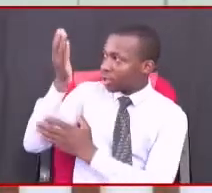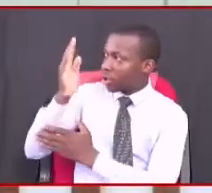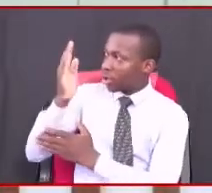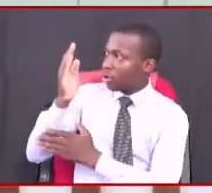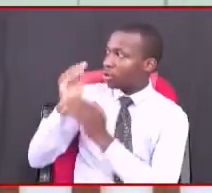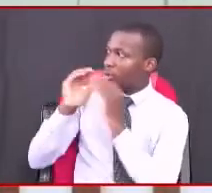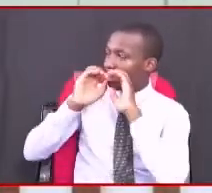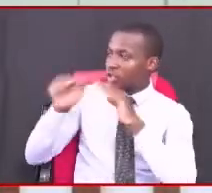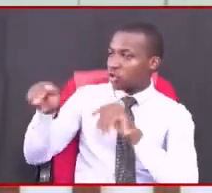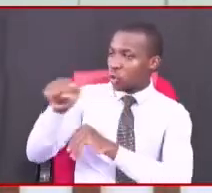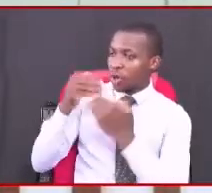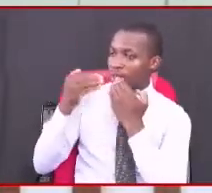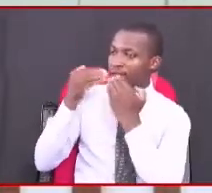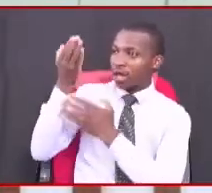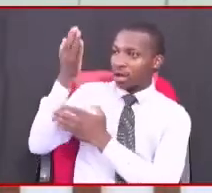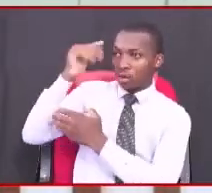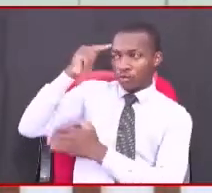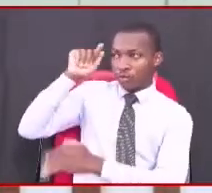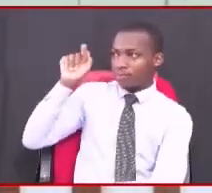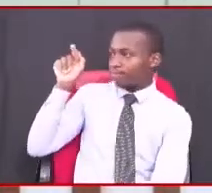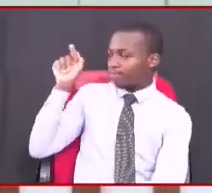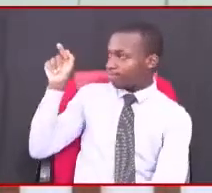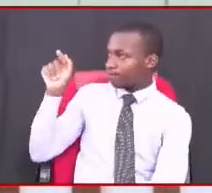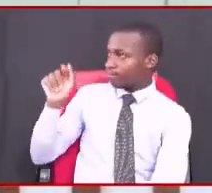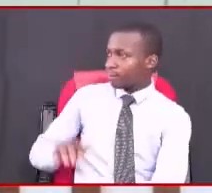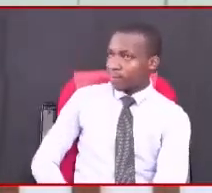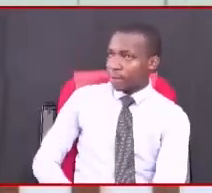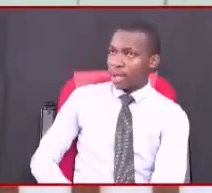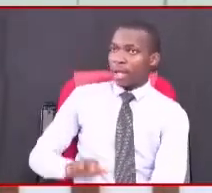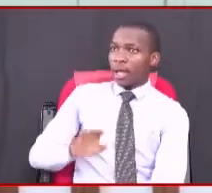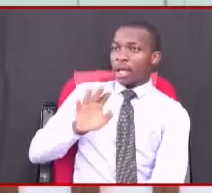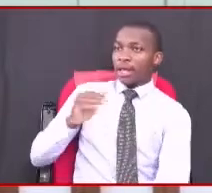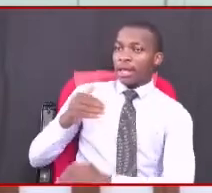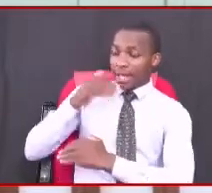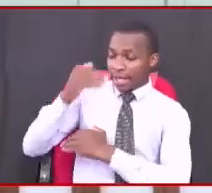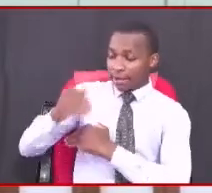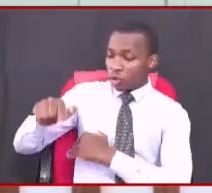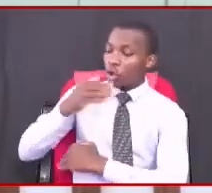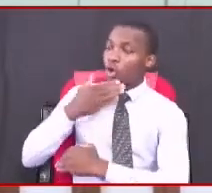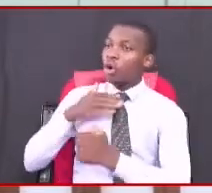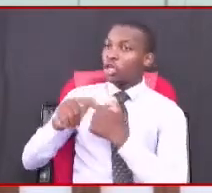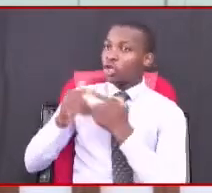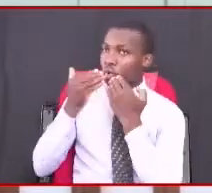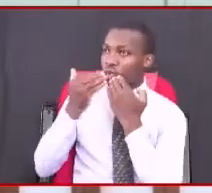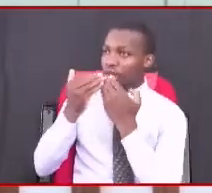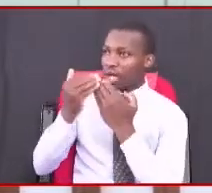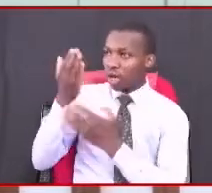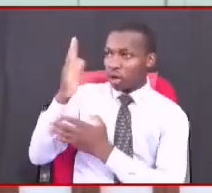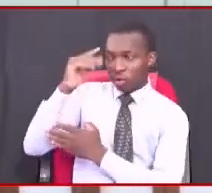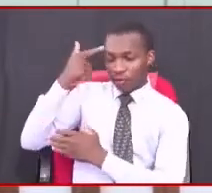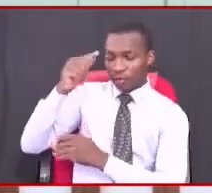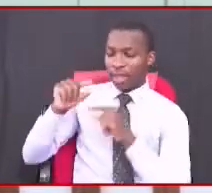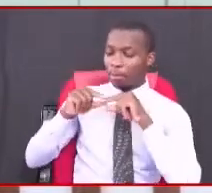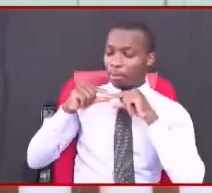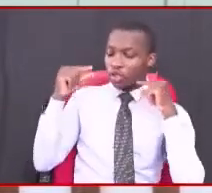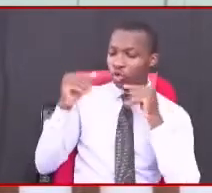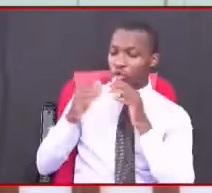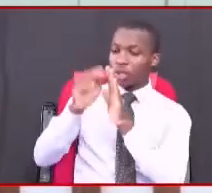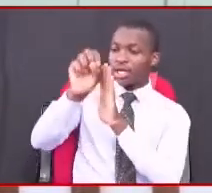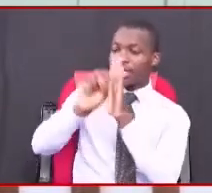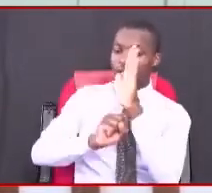you. The fourth one is to thank God for the pastoral leadership of this church.